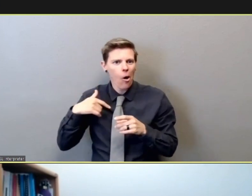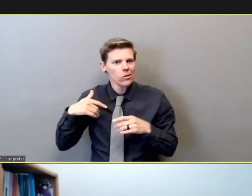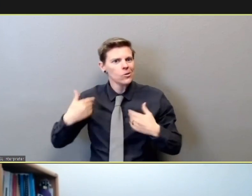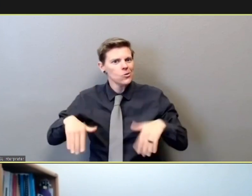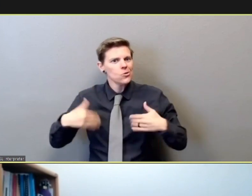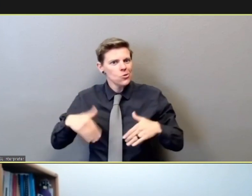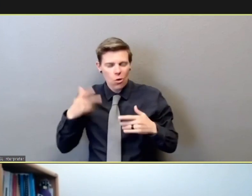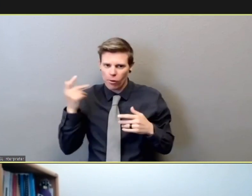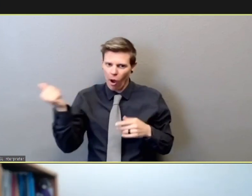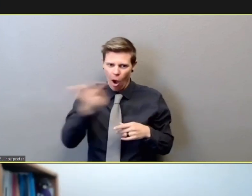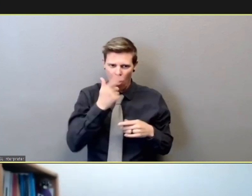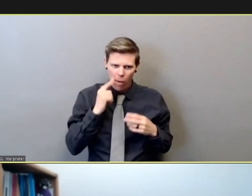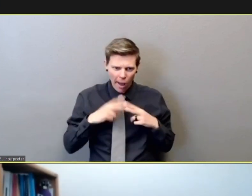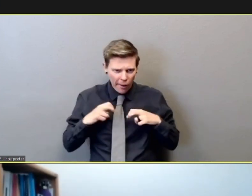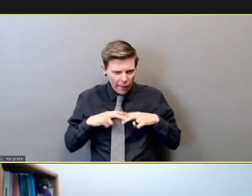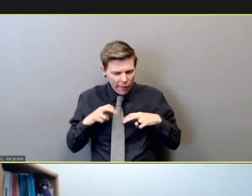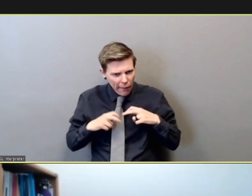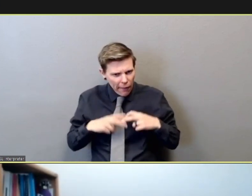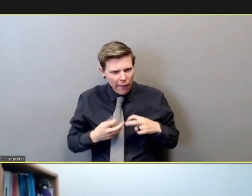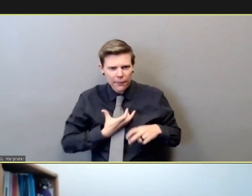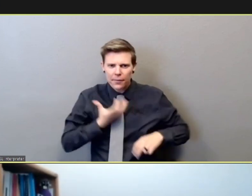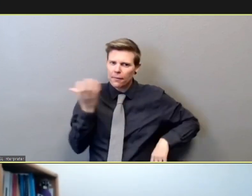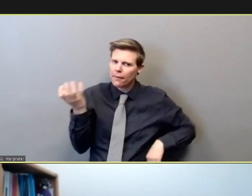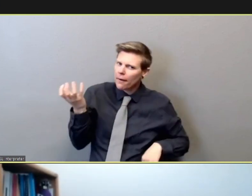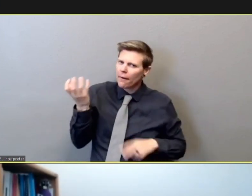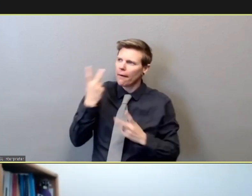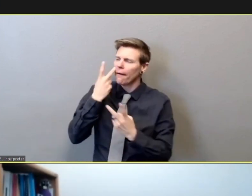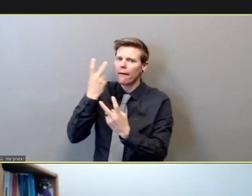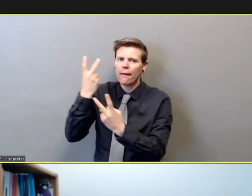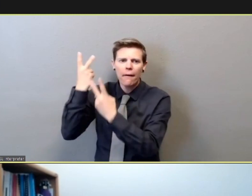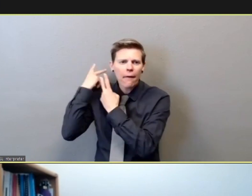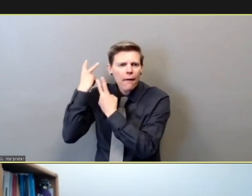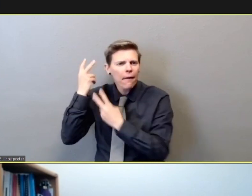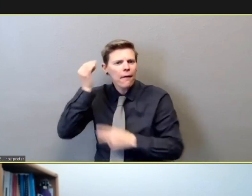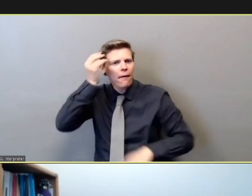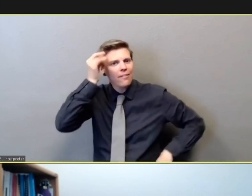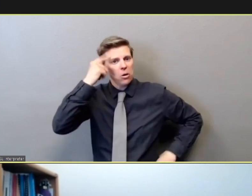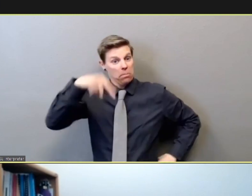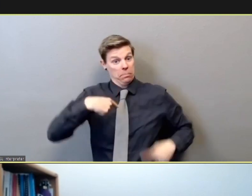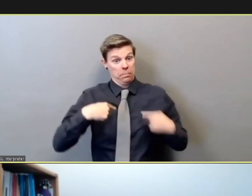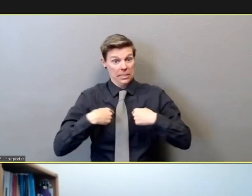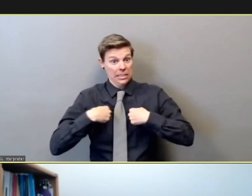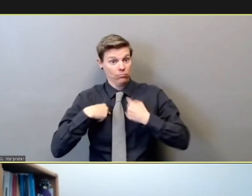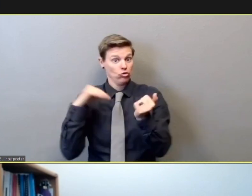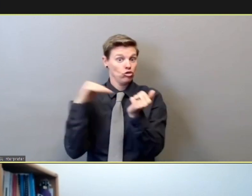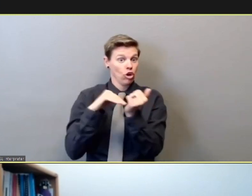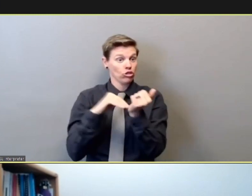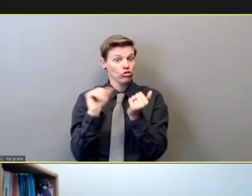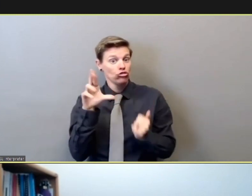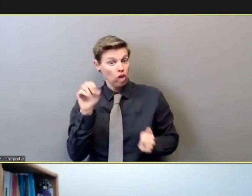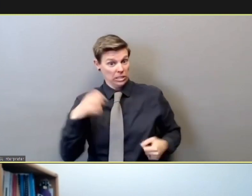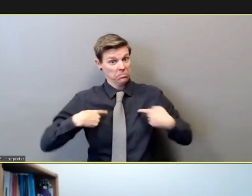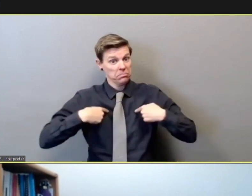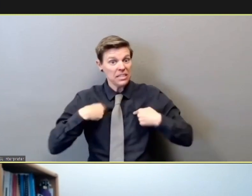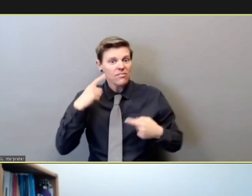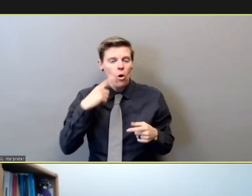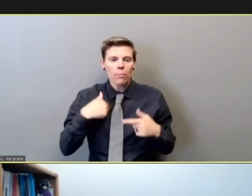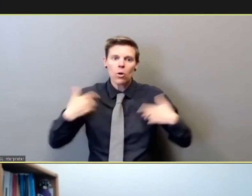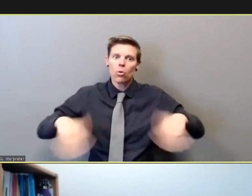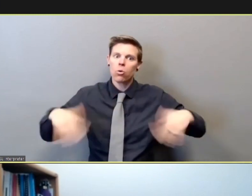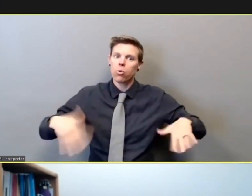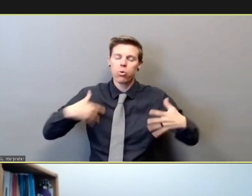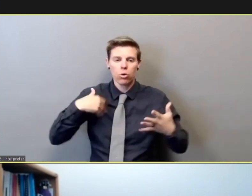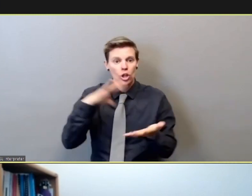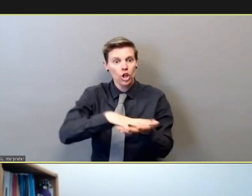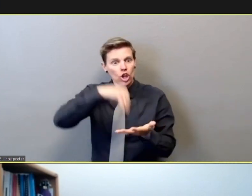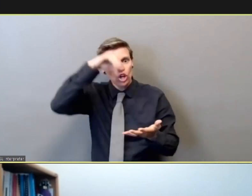as well. But I think if I were going to have some big takeaways, I think the first thing is honestly the